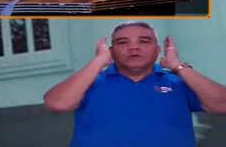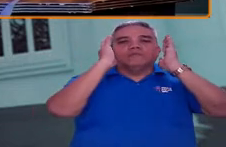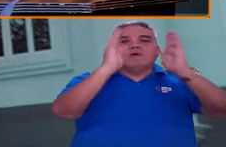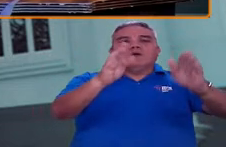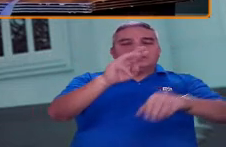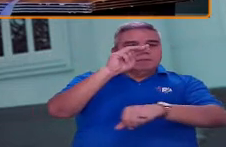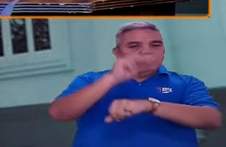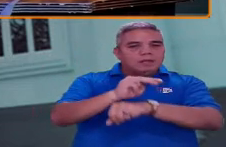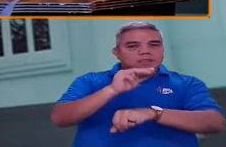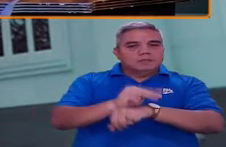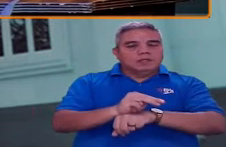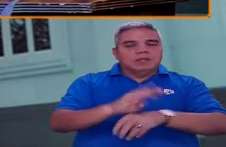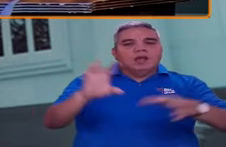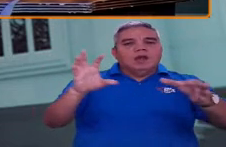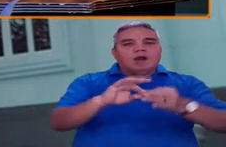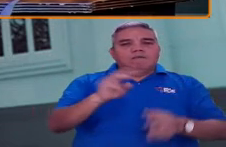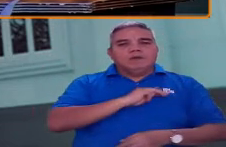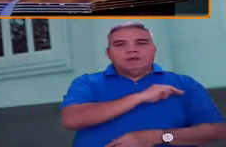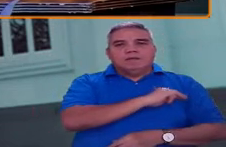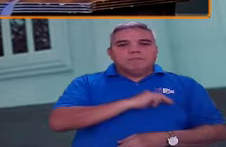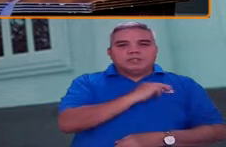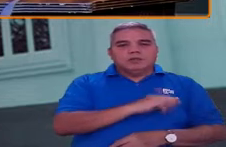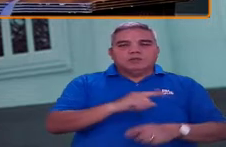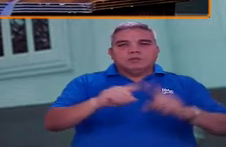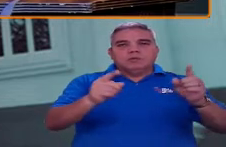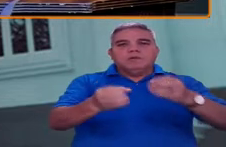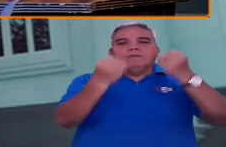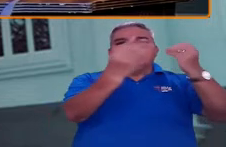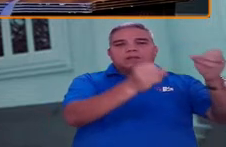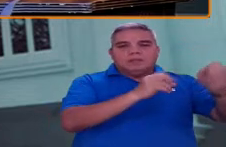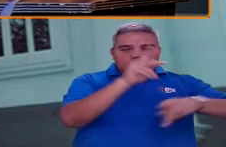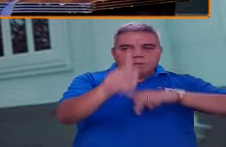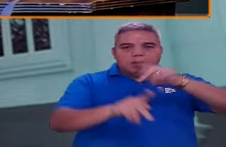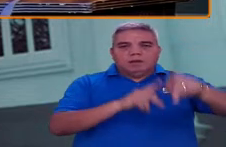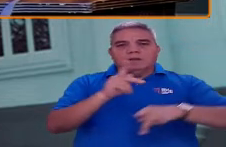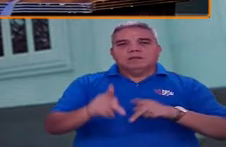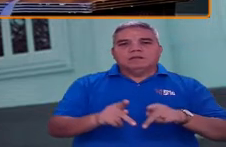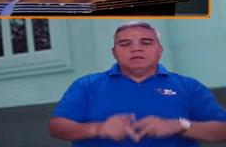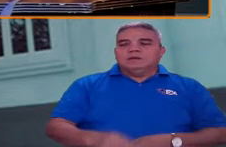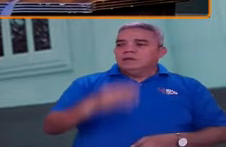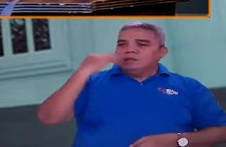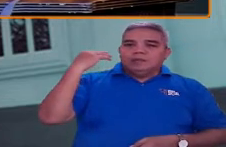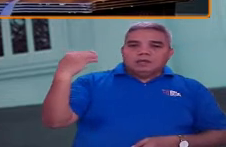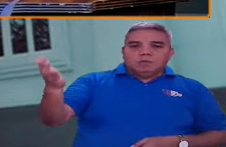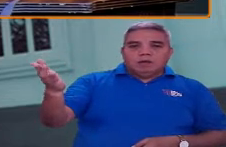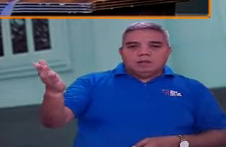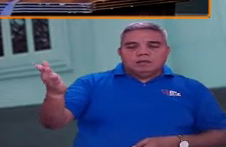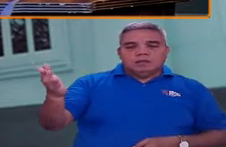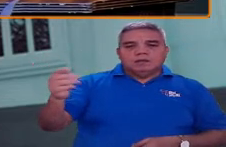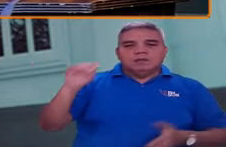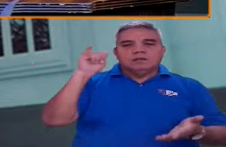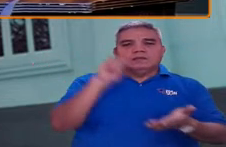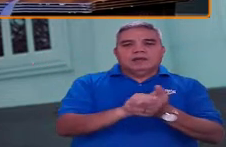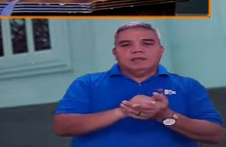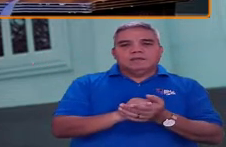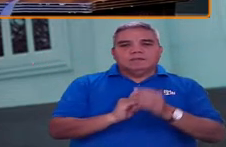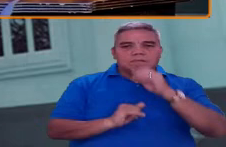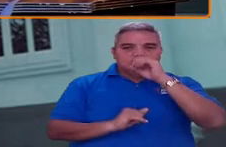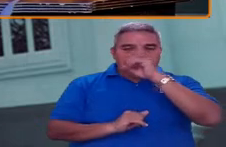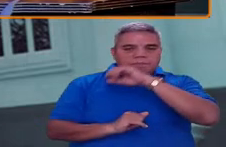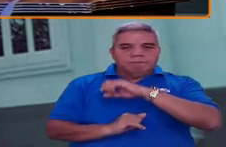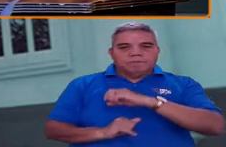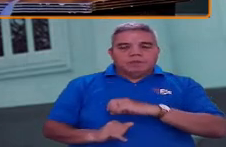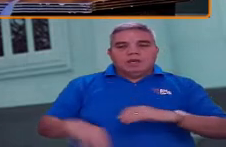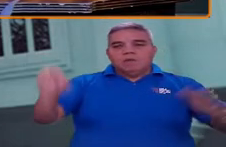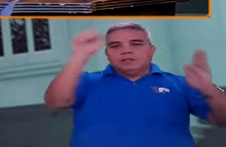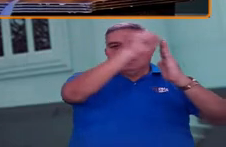our ministry of mission to people. They are the one that